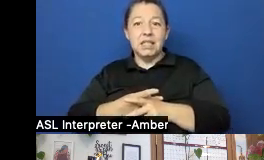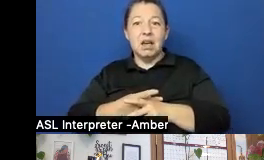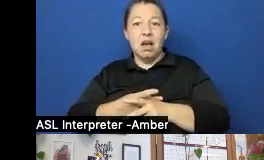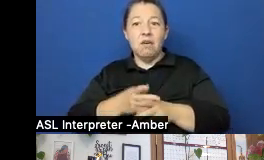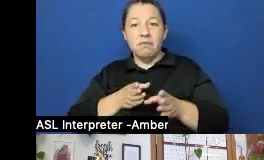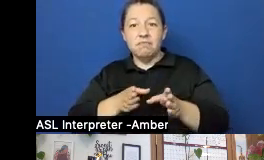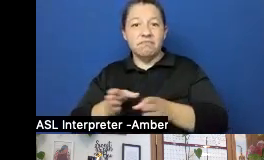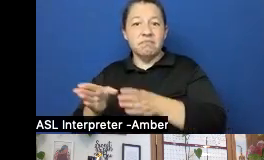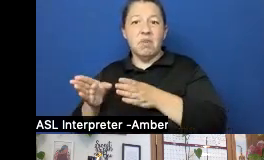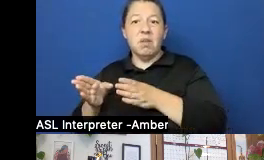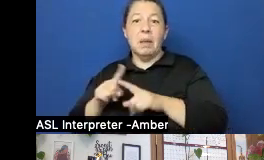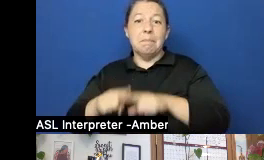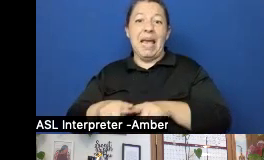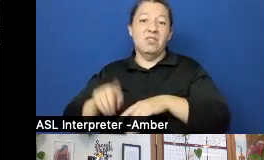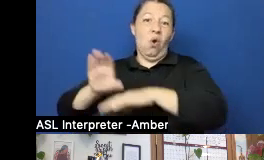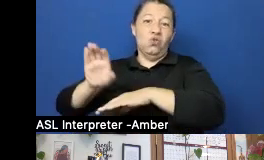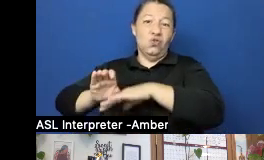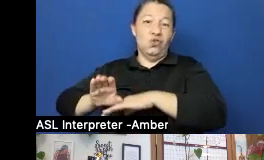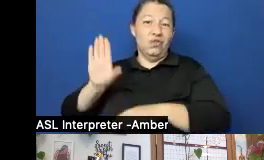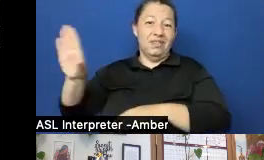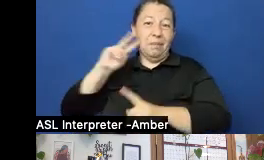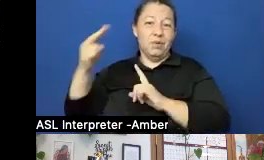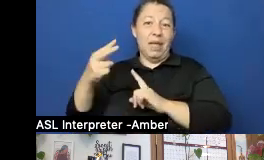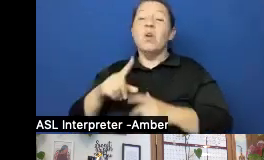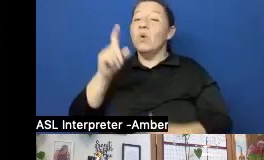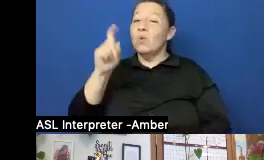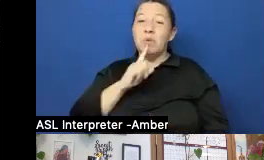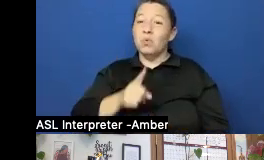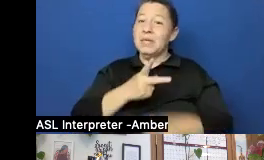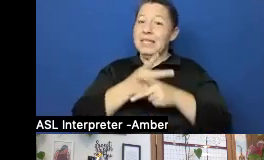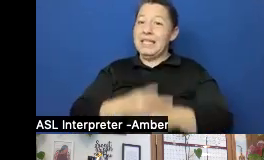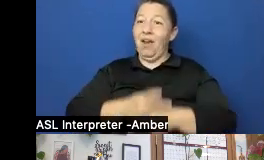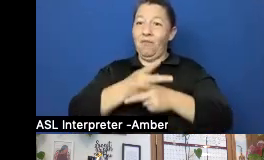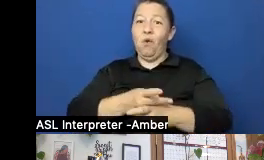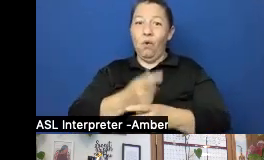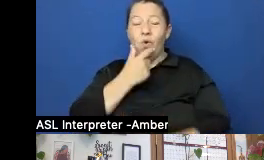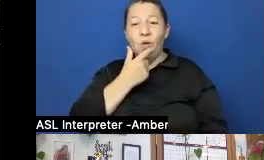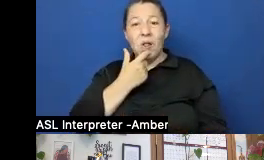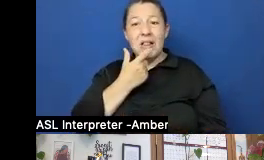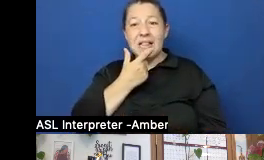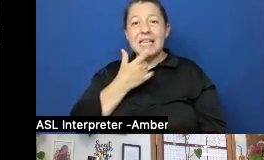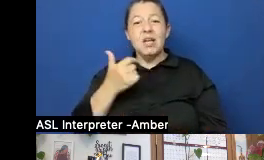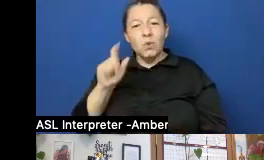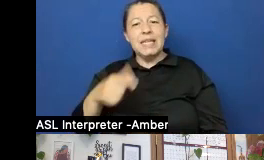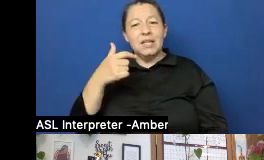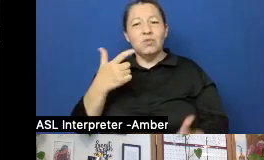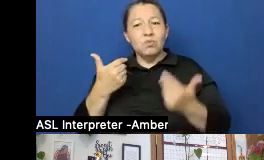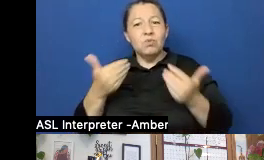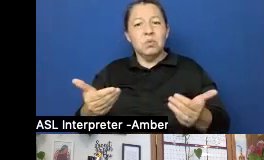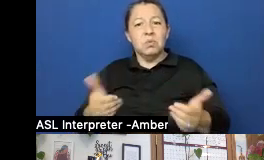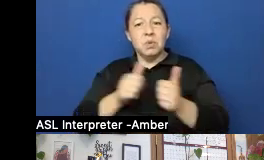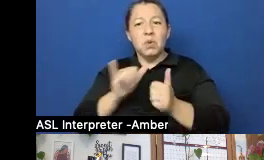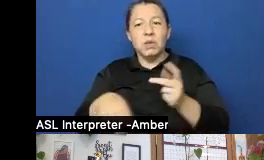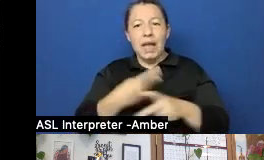church. So we have to be really careful and have those conversations and build